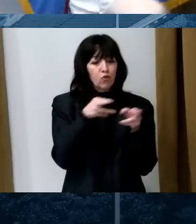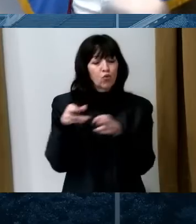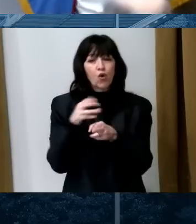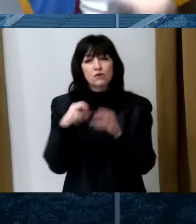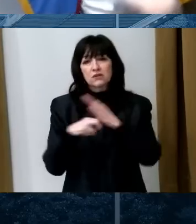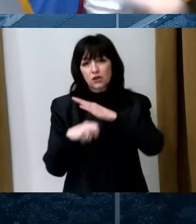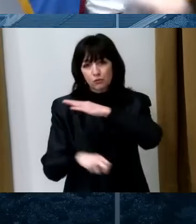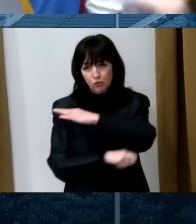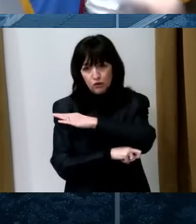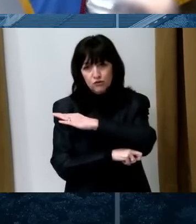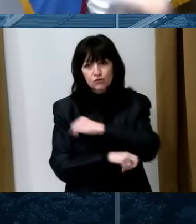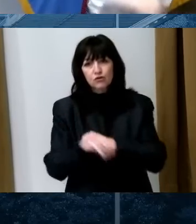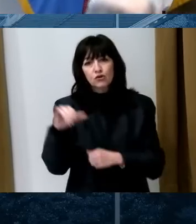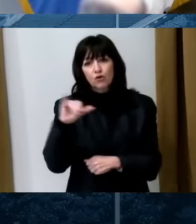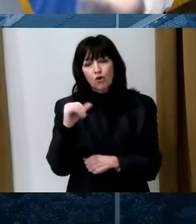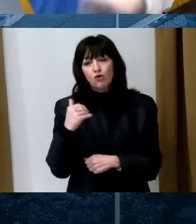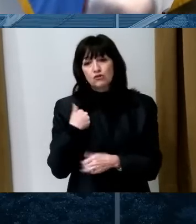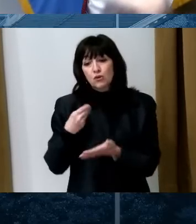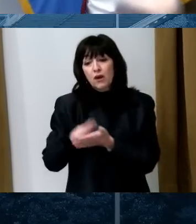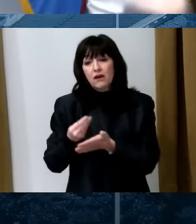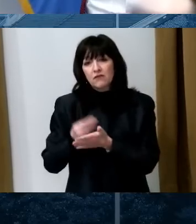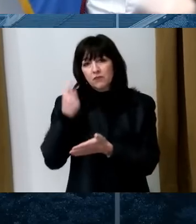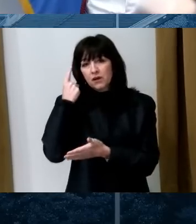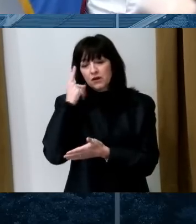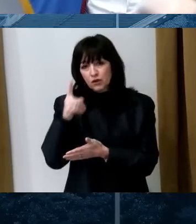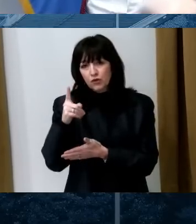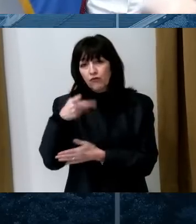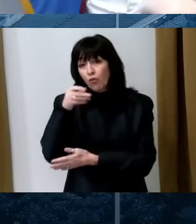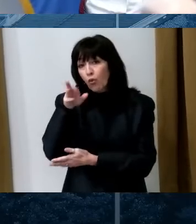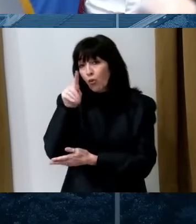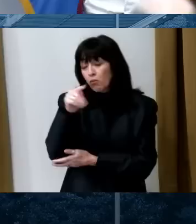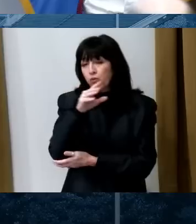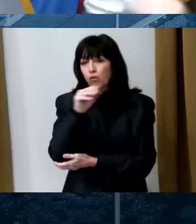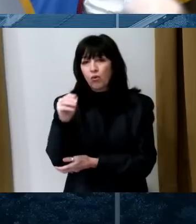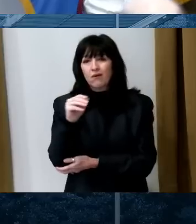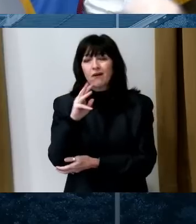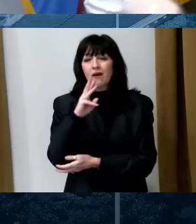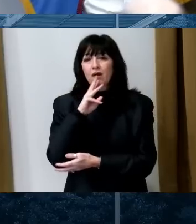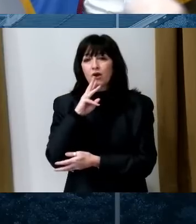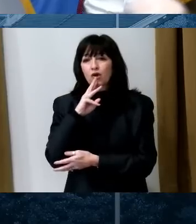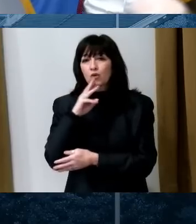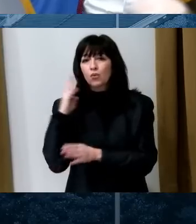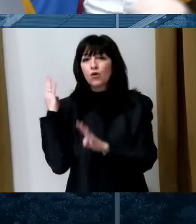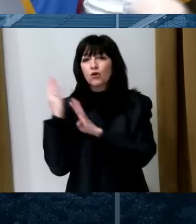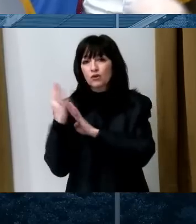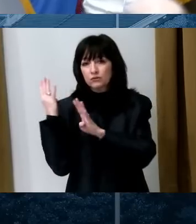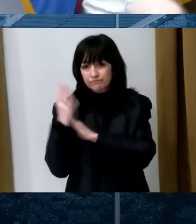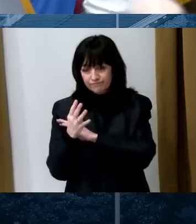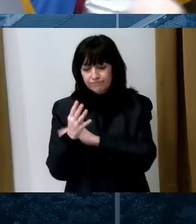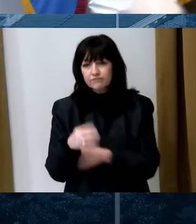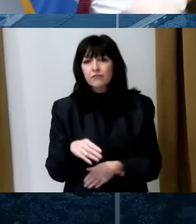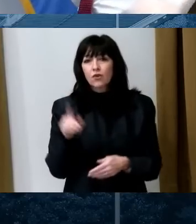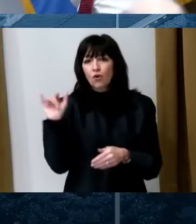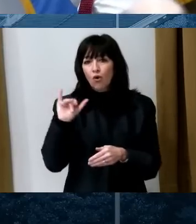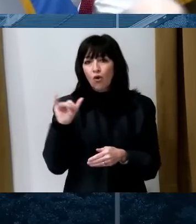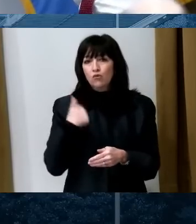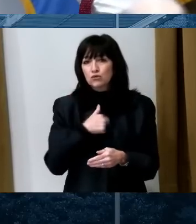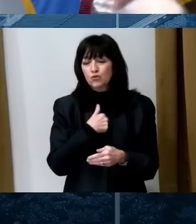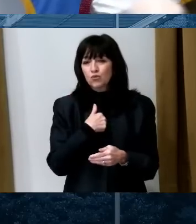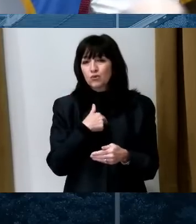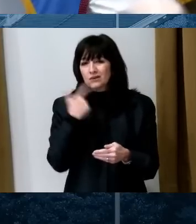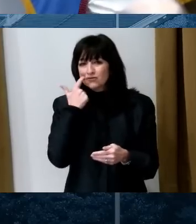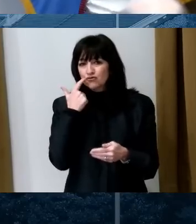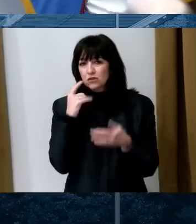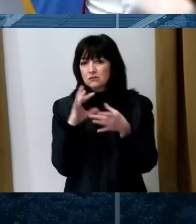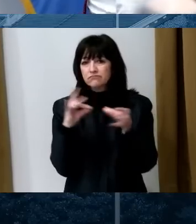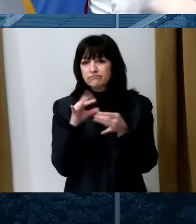have resources for ports and waterways, smaller amount for public transit, drinking water and wastewater. We've talked about